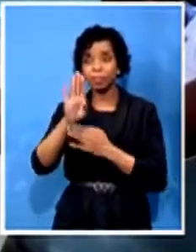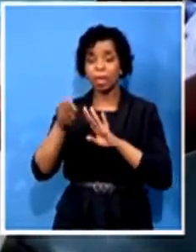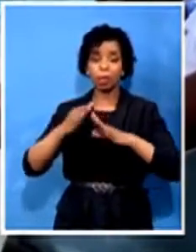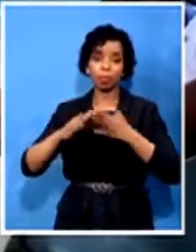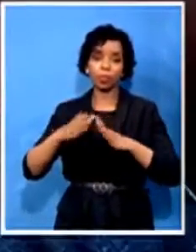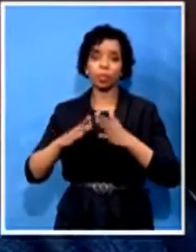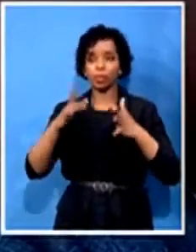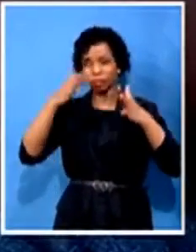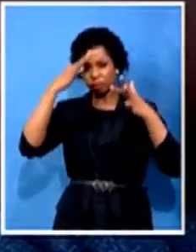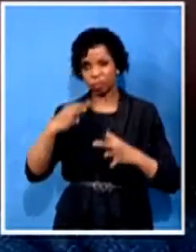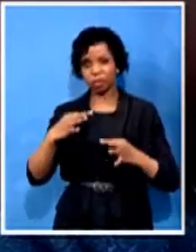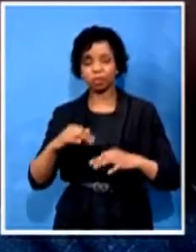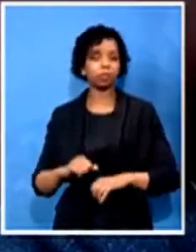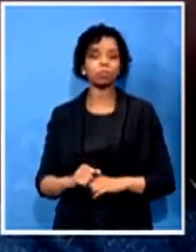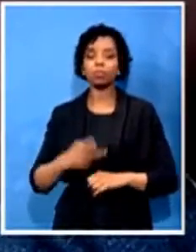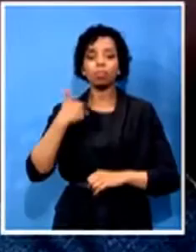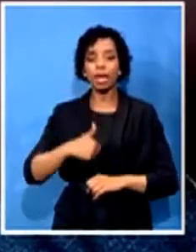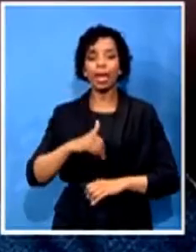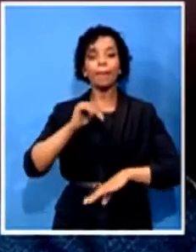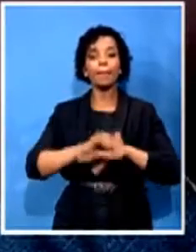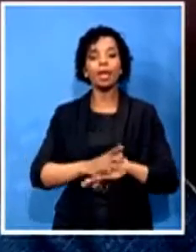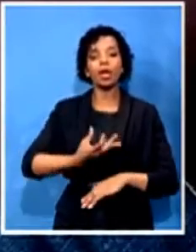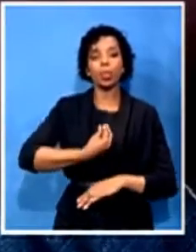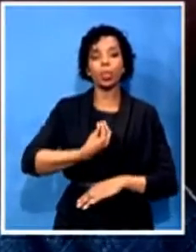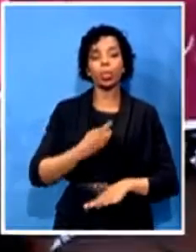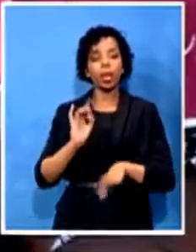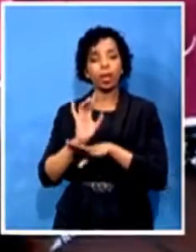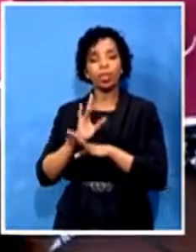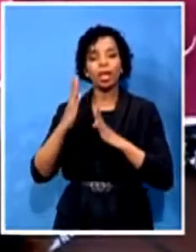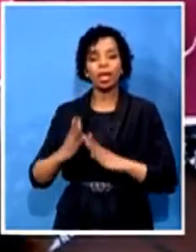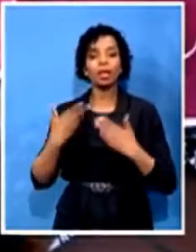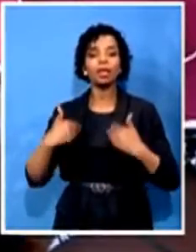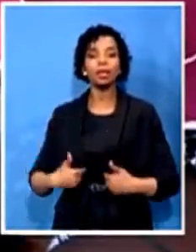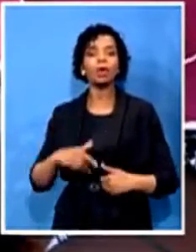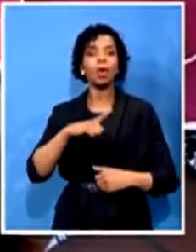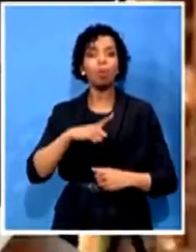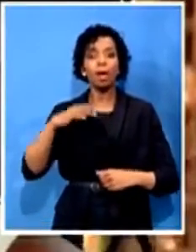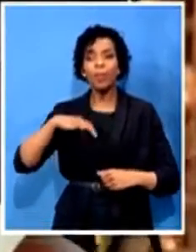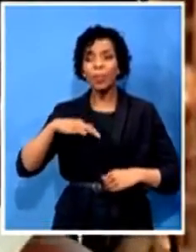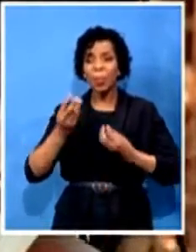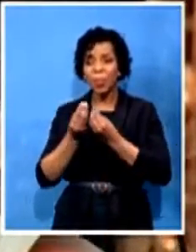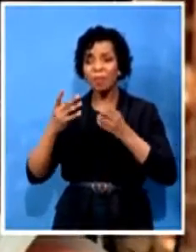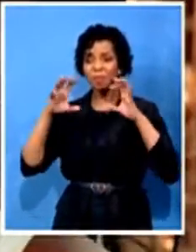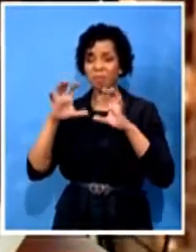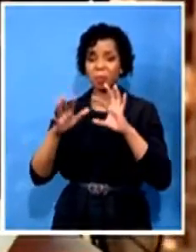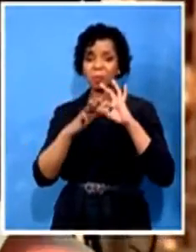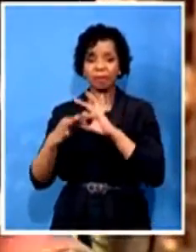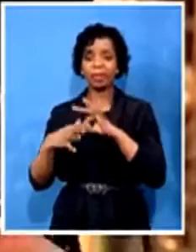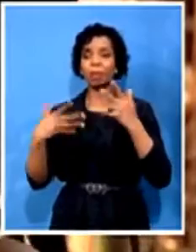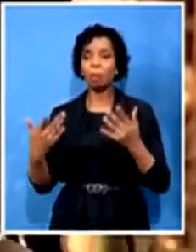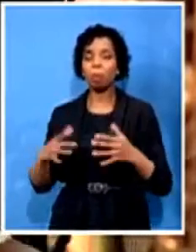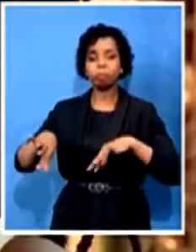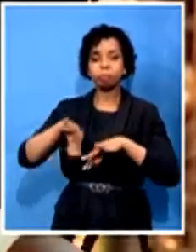to help girls who've been forced into marriages or relationships with older men. And having a girl child to them probably